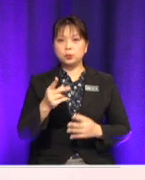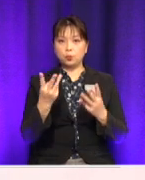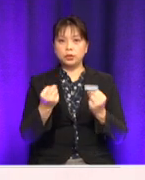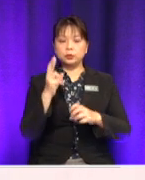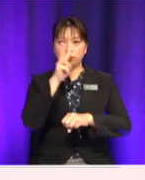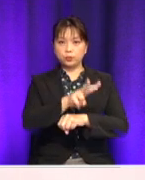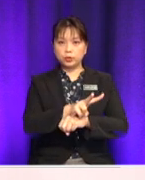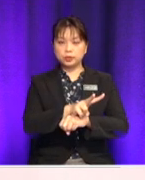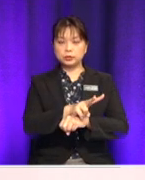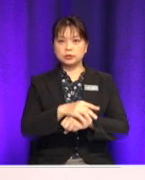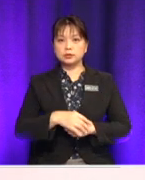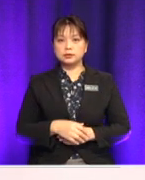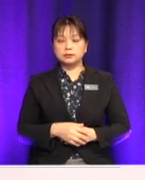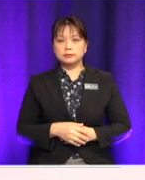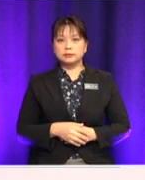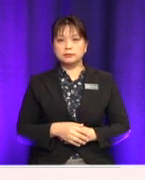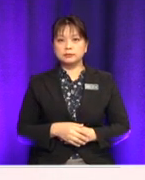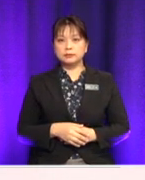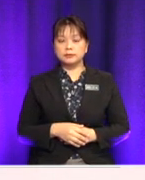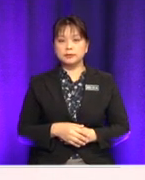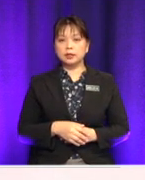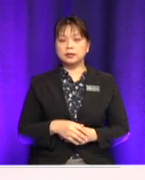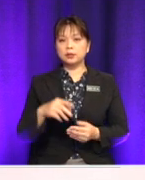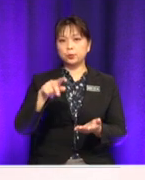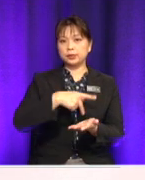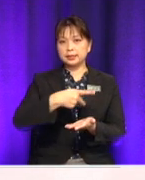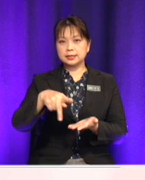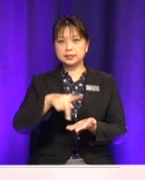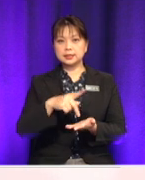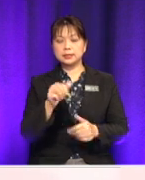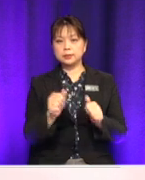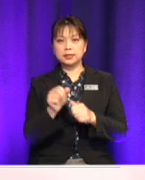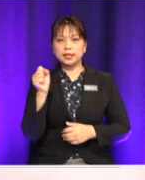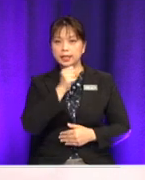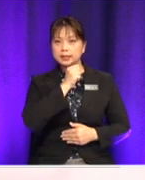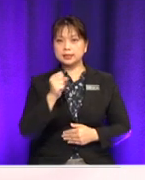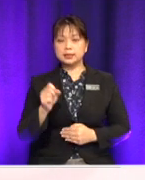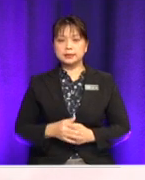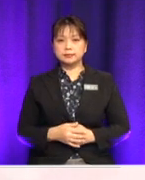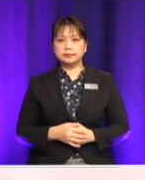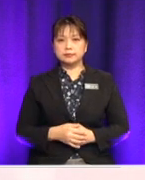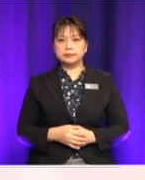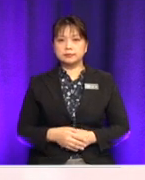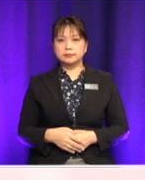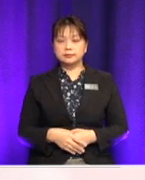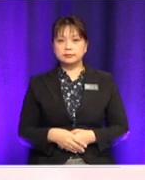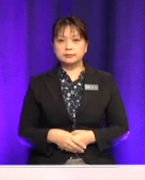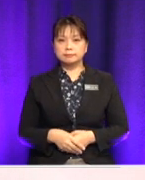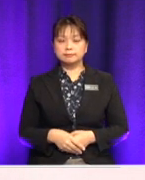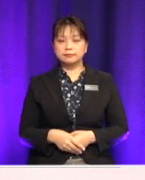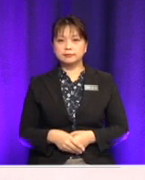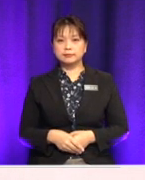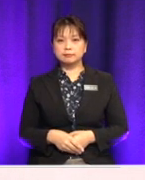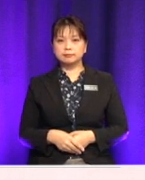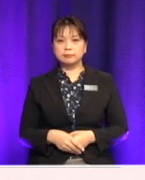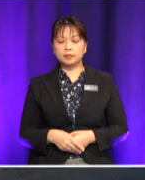show or a live performance which includes dancing, acting and singing, you are sure to find something to interest you. Right. All right,